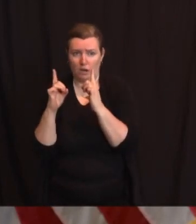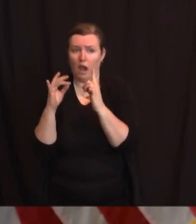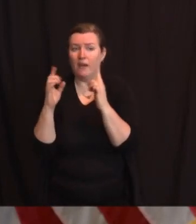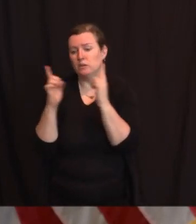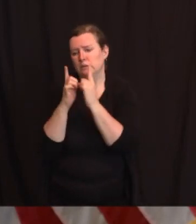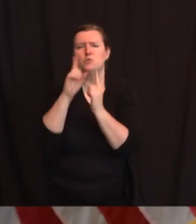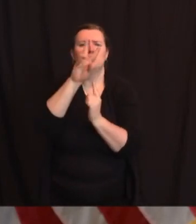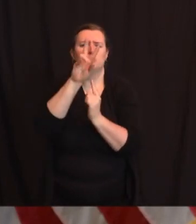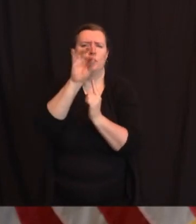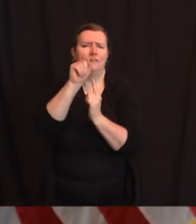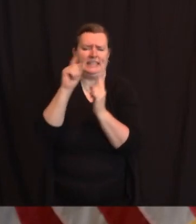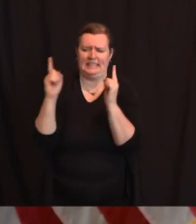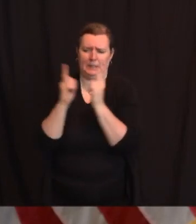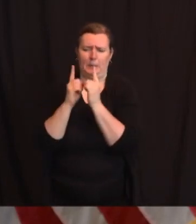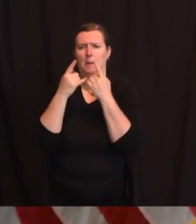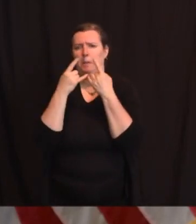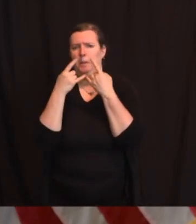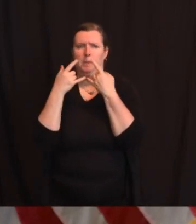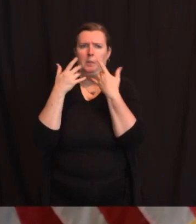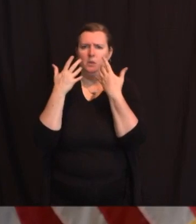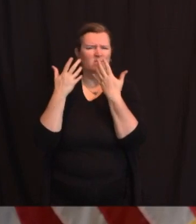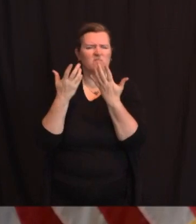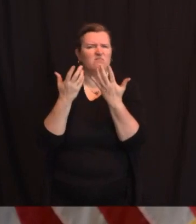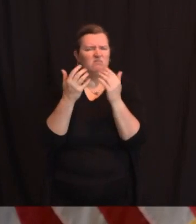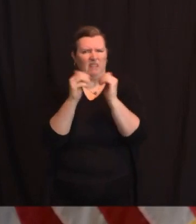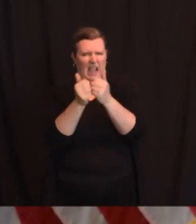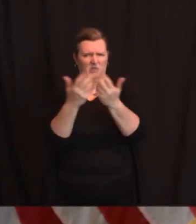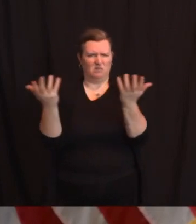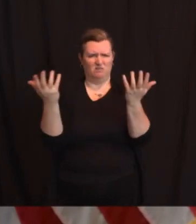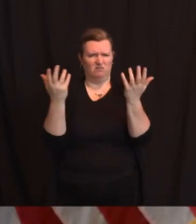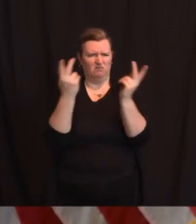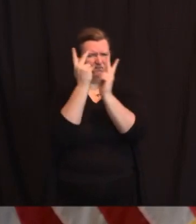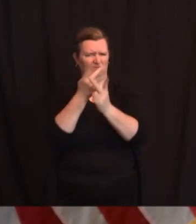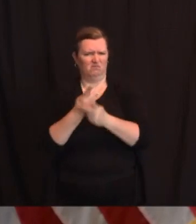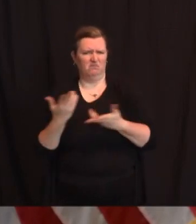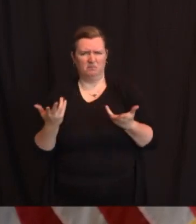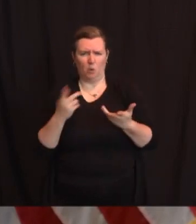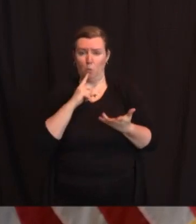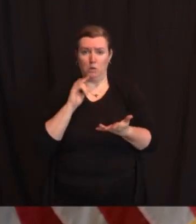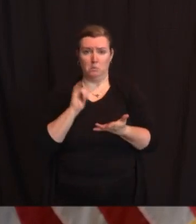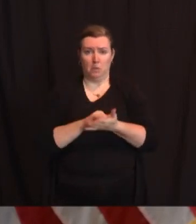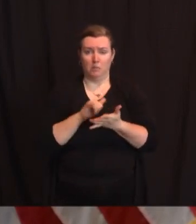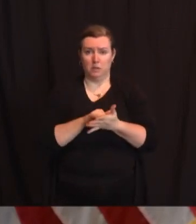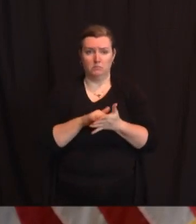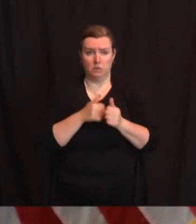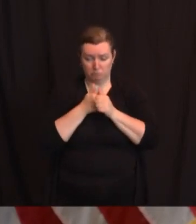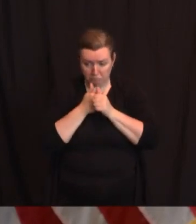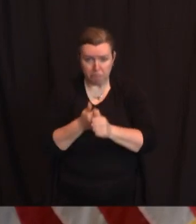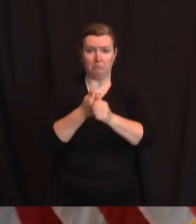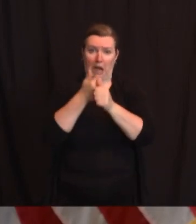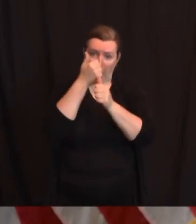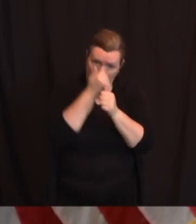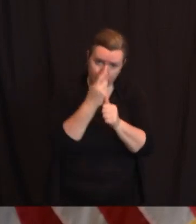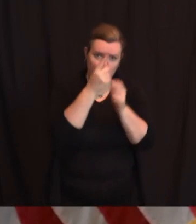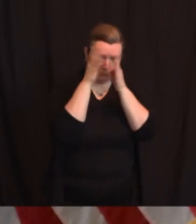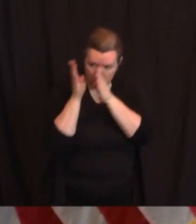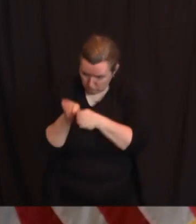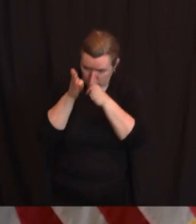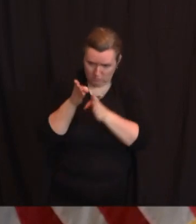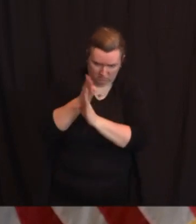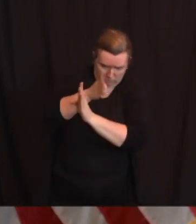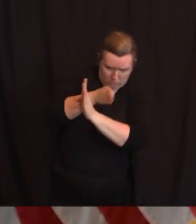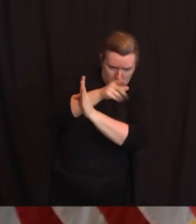I mean, because it would seem like astronomically large, the number that would be needed of contact tracers, if it's